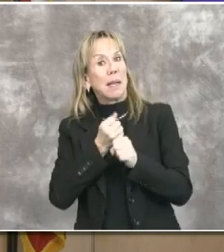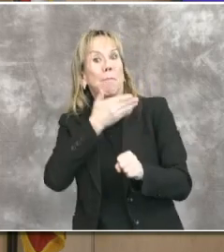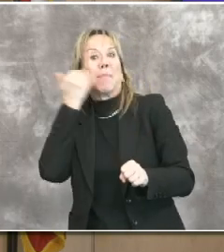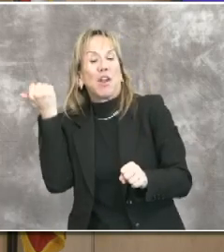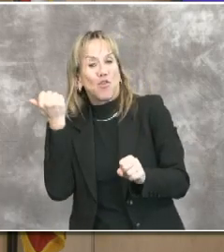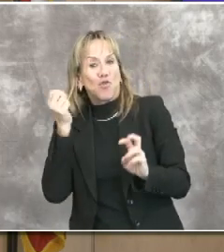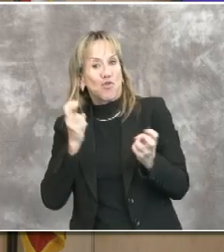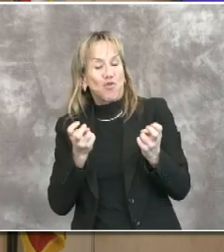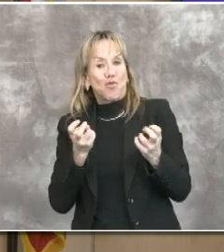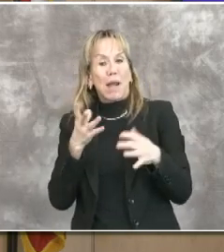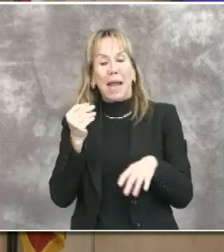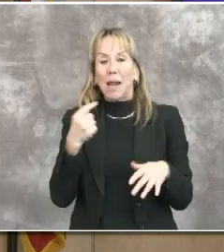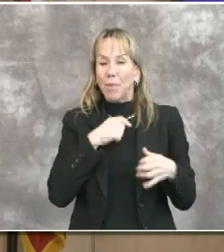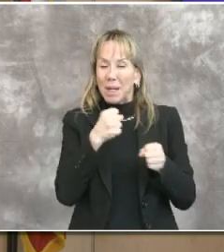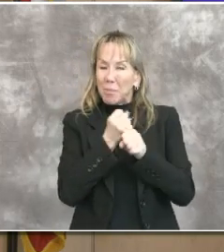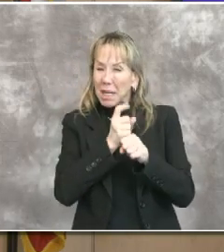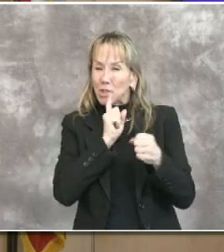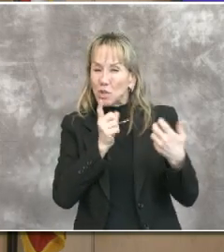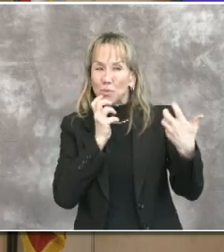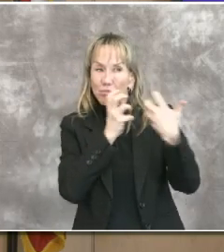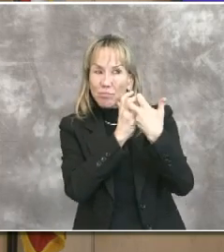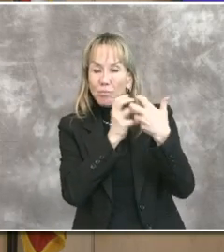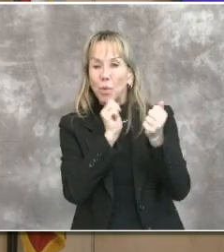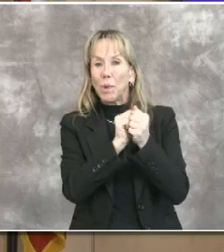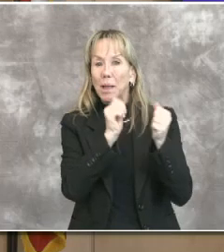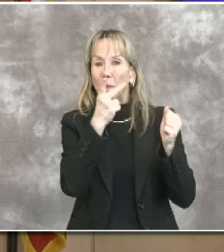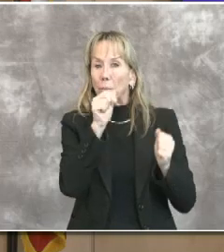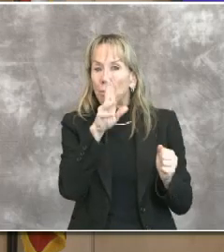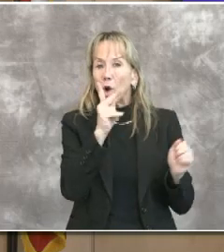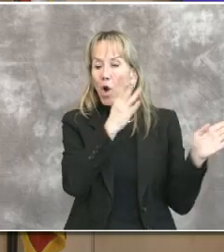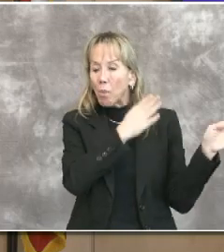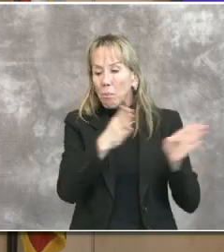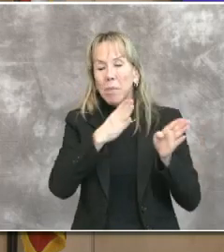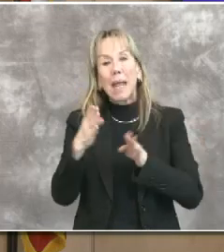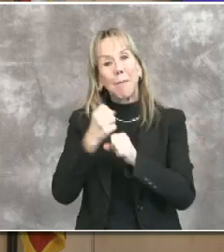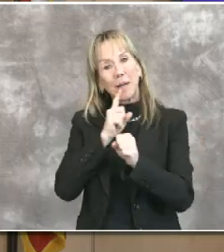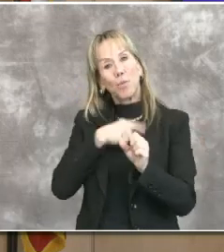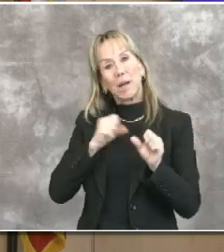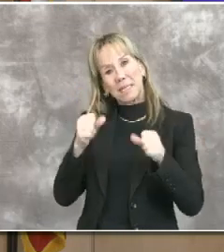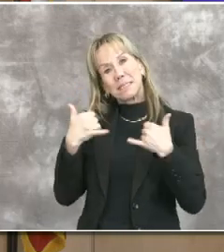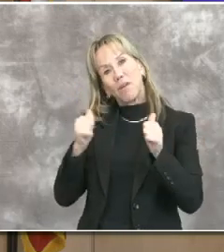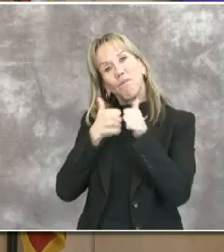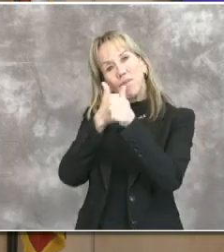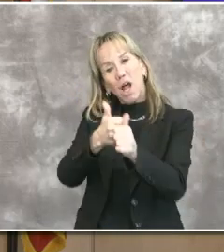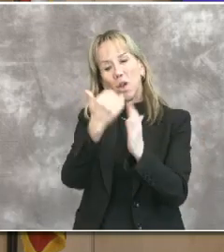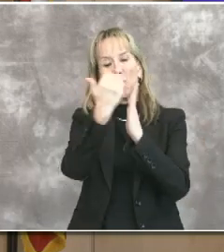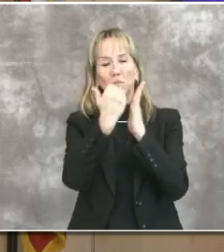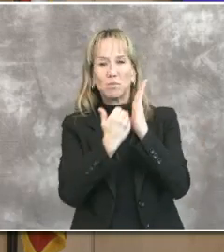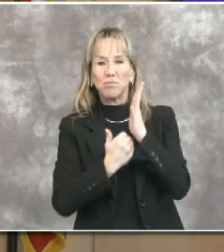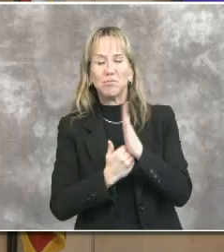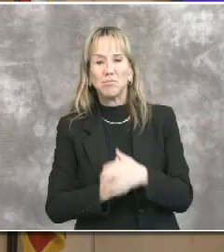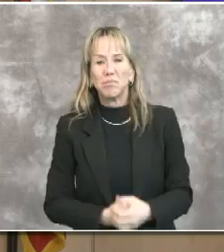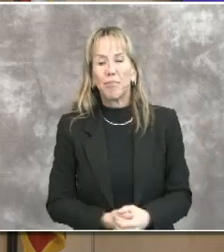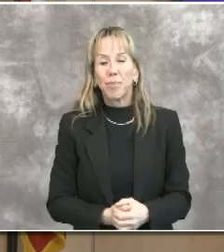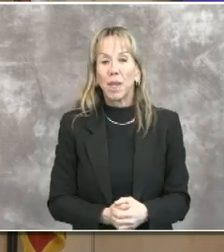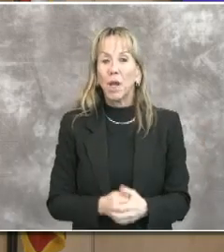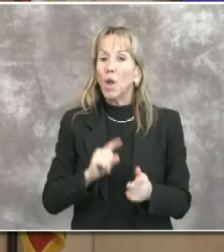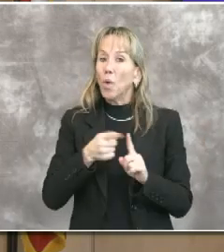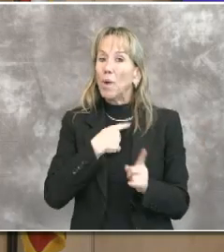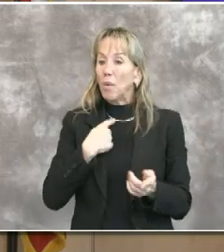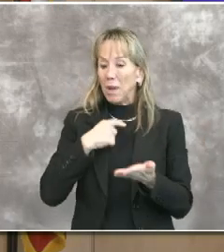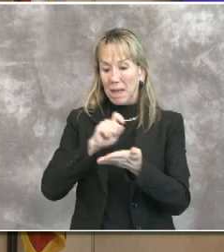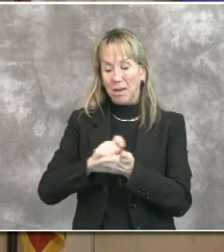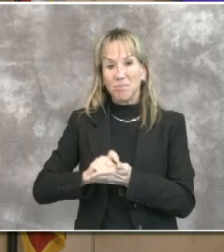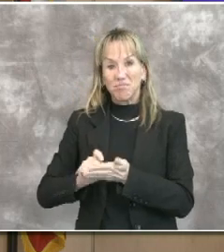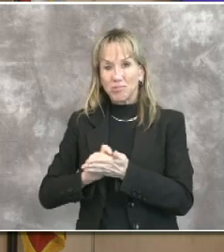to ensure that we can protect public health in these outdoor recreation centers. Separate considerations when drafting individual